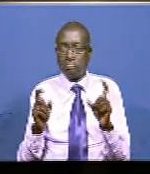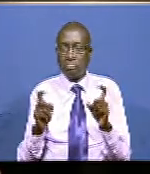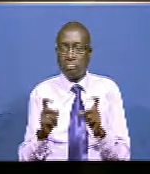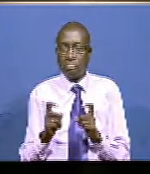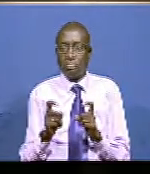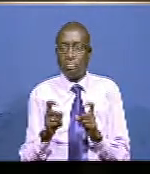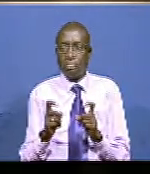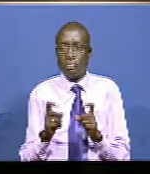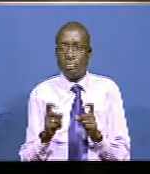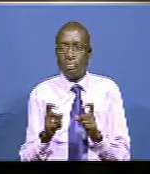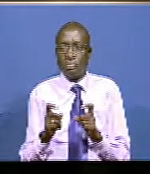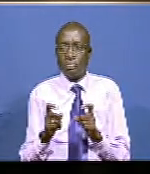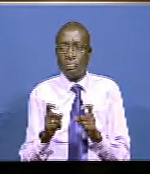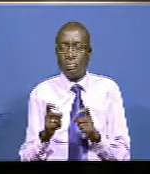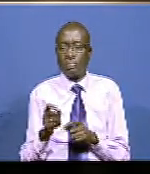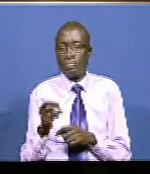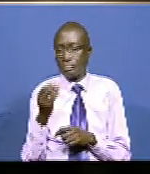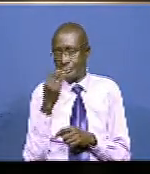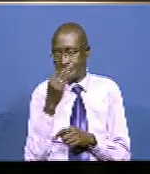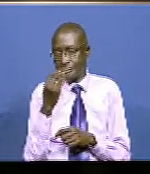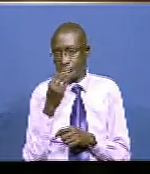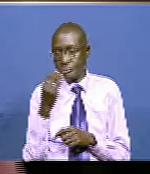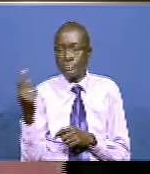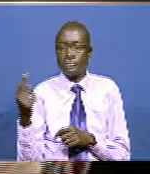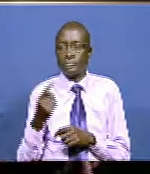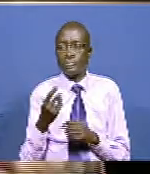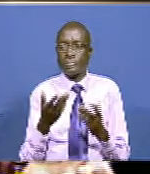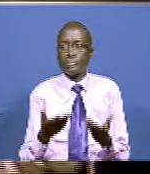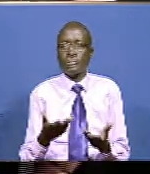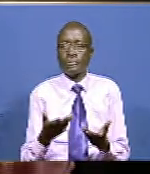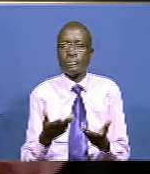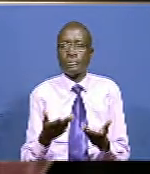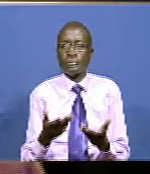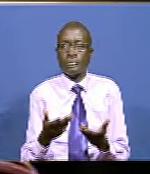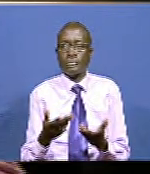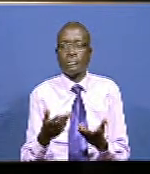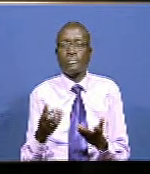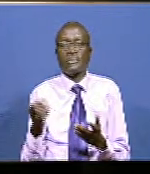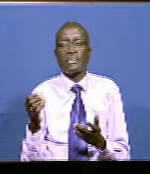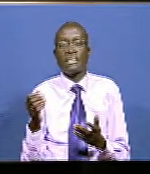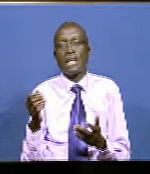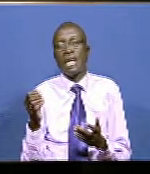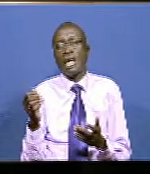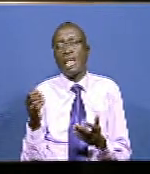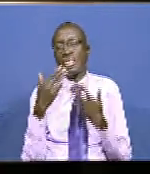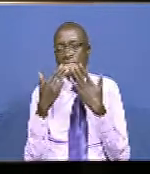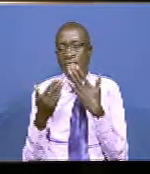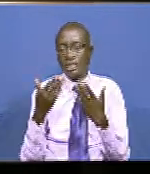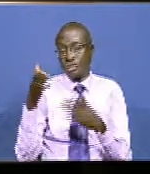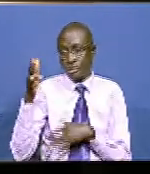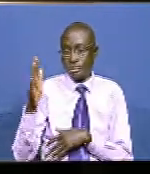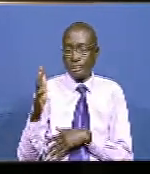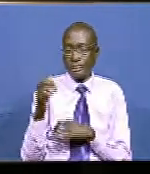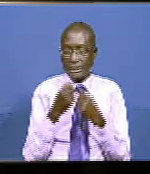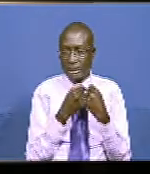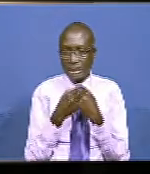inanipea lunch, inanipea supper, ata venye nimekam hapa, manze nisana, and it's thanks to God. Challenge